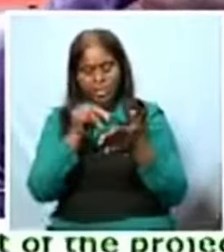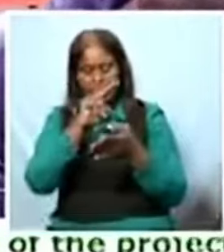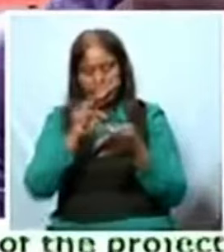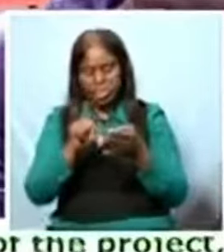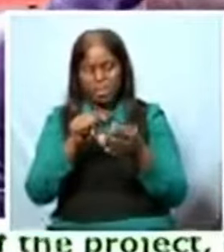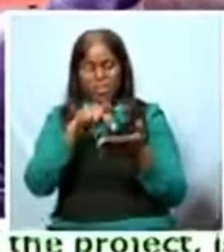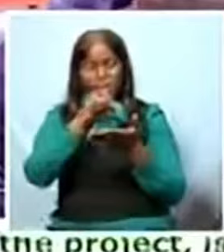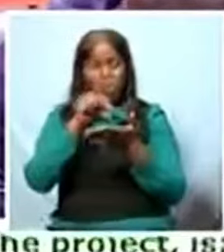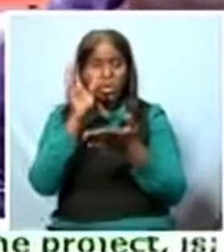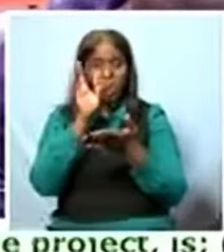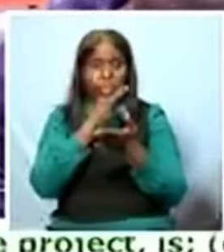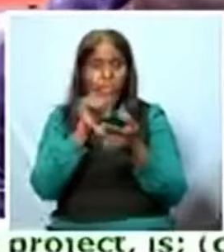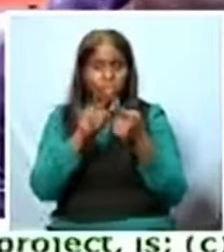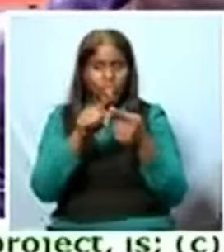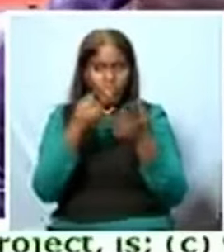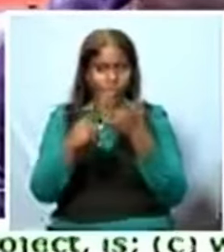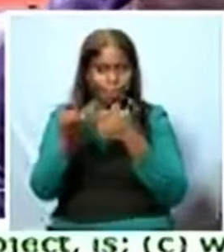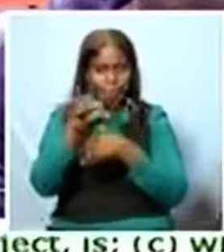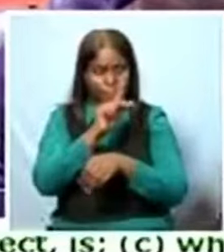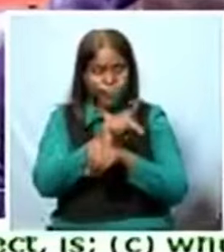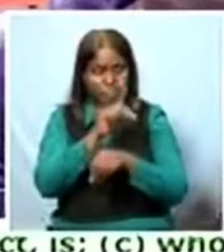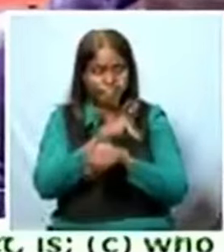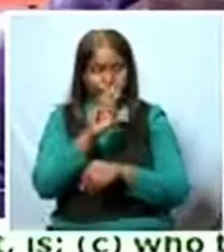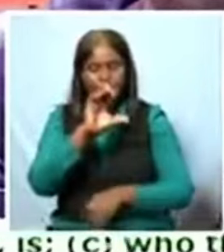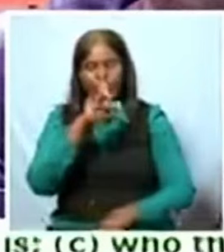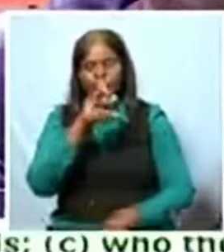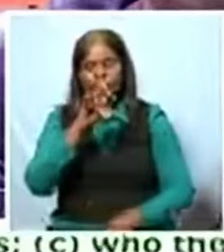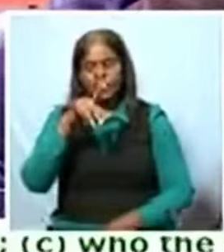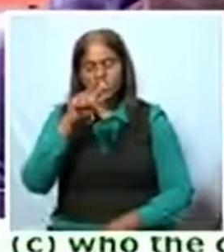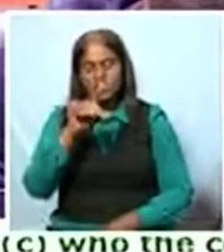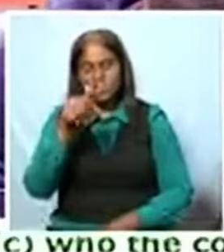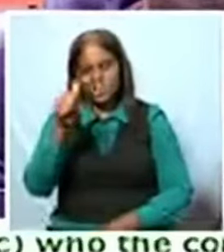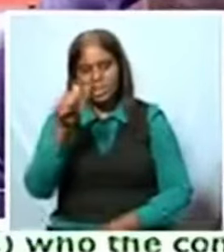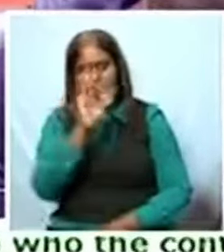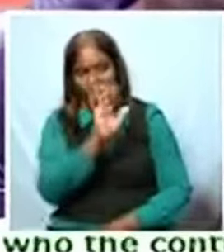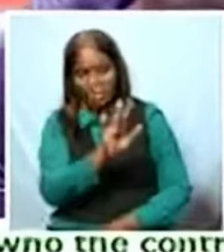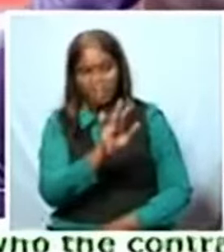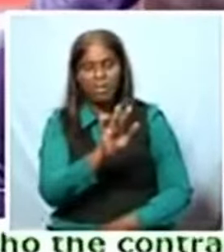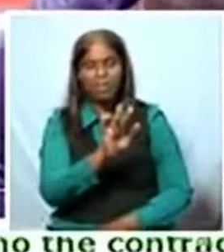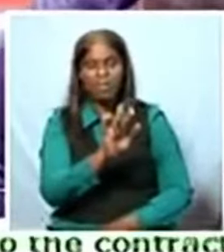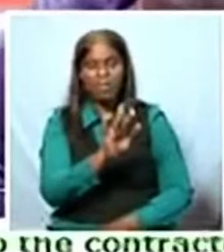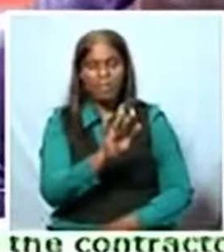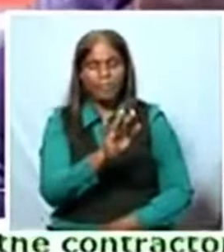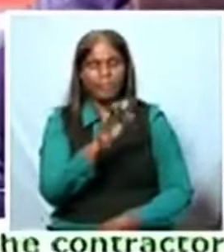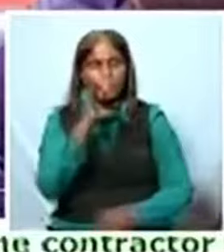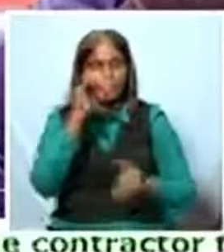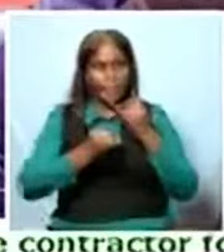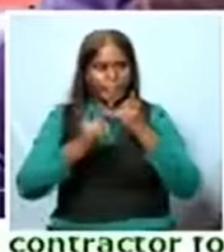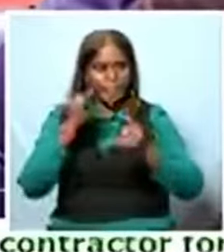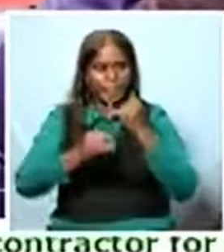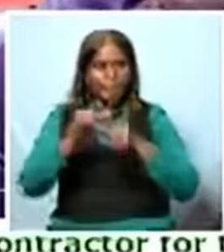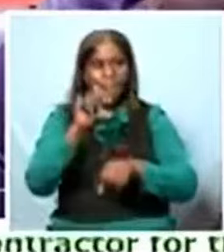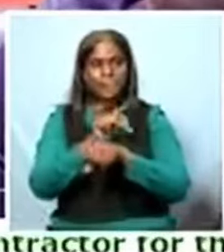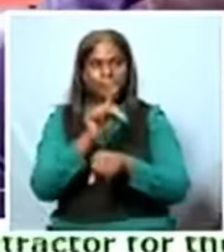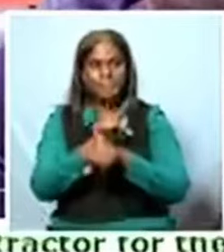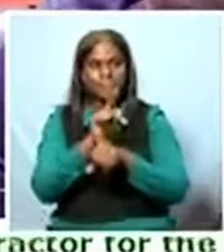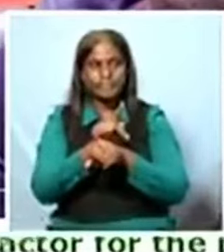been paid to the contractor Chico. And Chico is on course to finish this project,